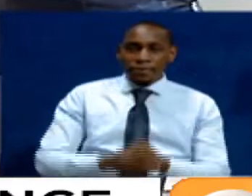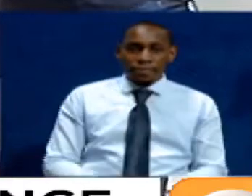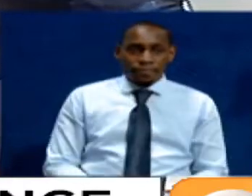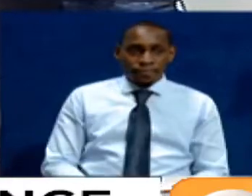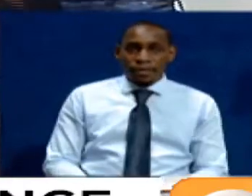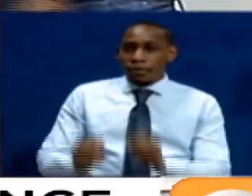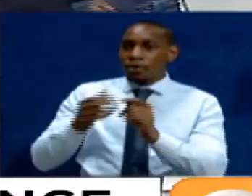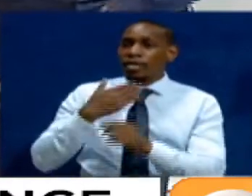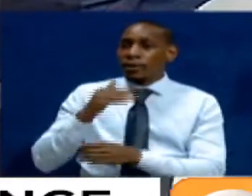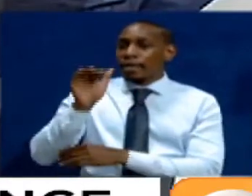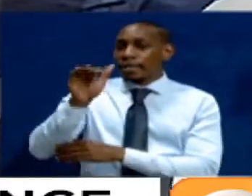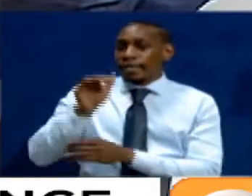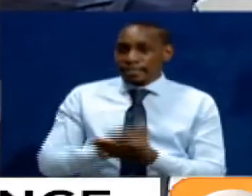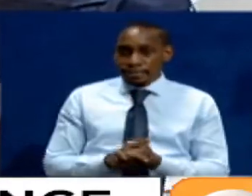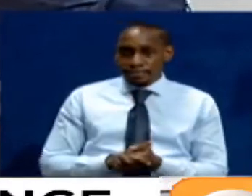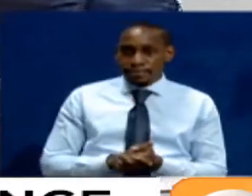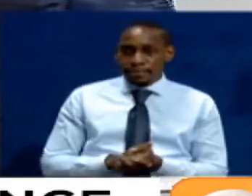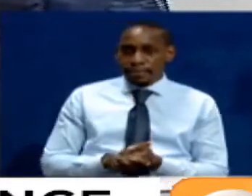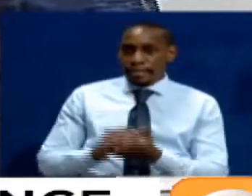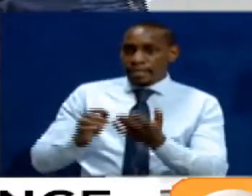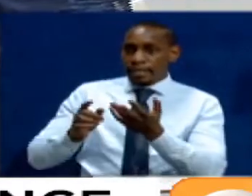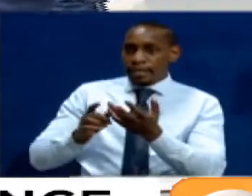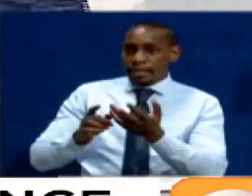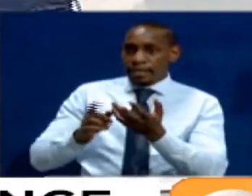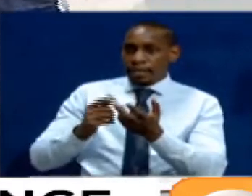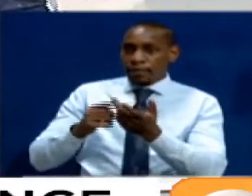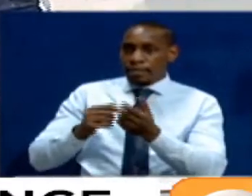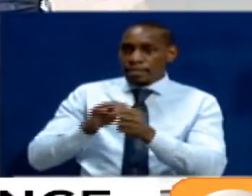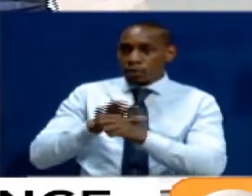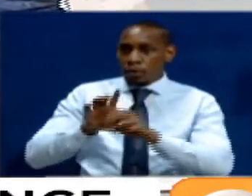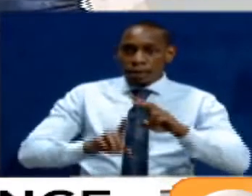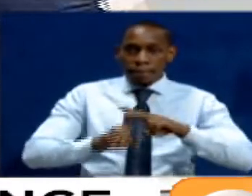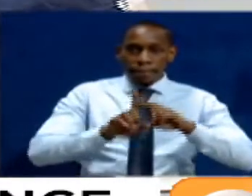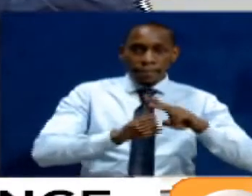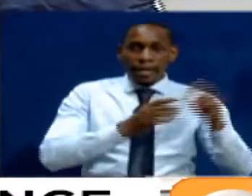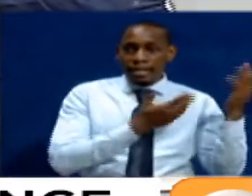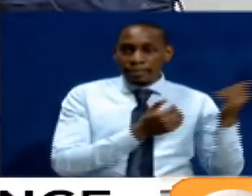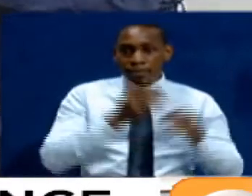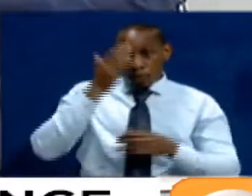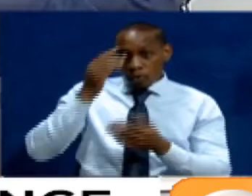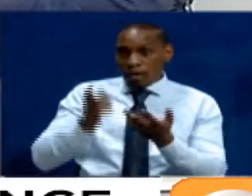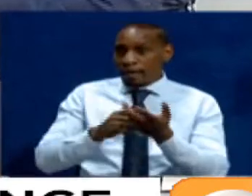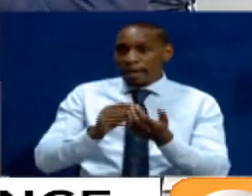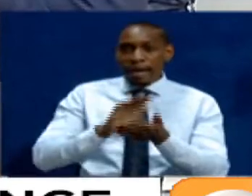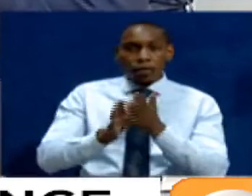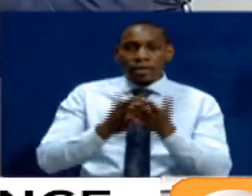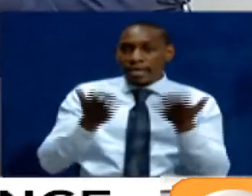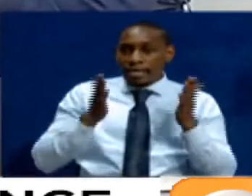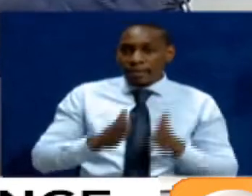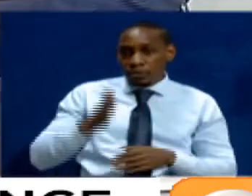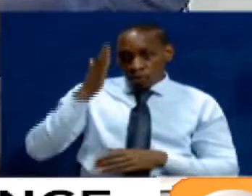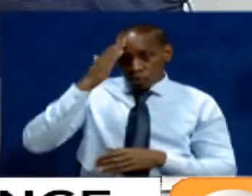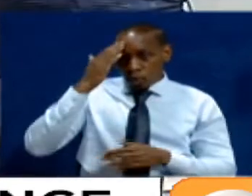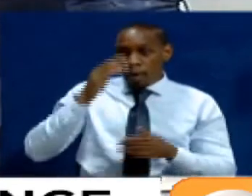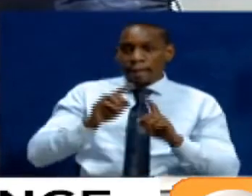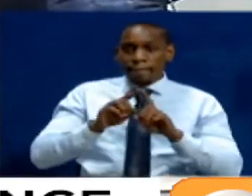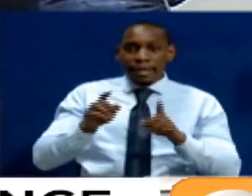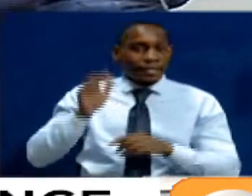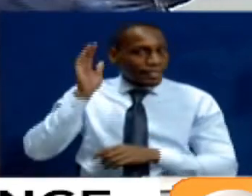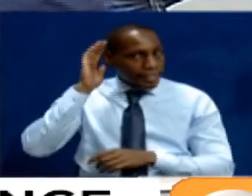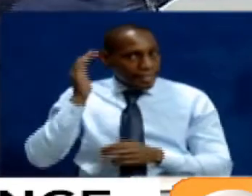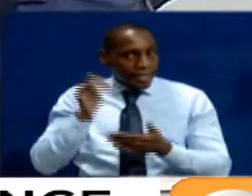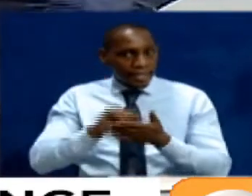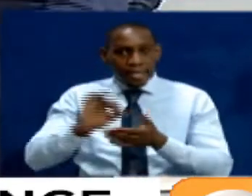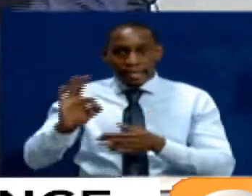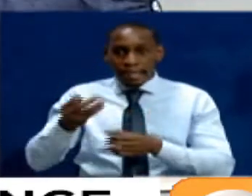But okay, let me ask you this then, Doc. How many waves are we expecting? Do we know how many waves? Obviously, nobody's been down this road before, but we're hearing